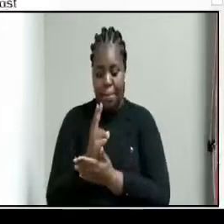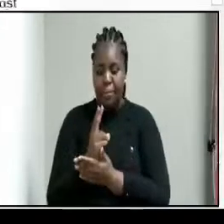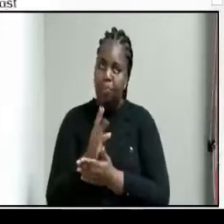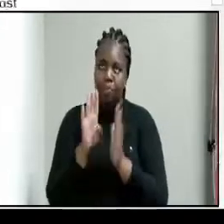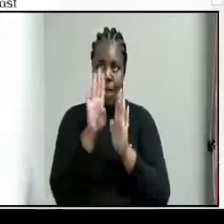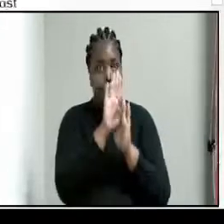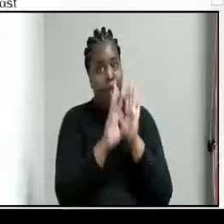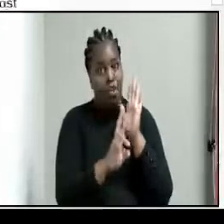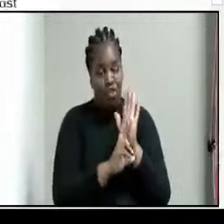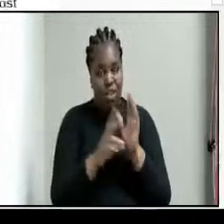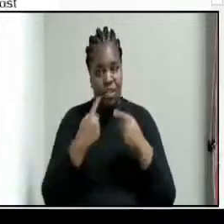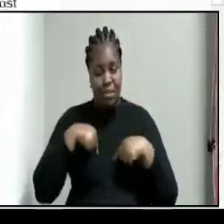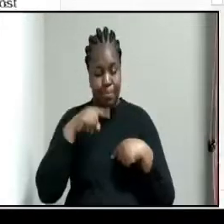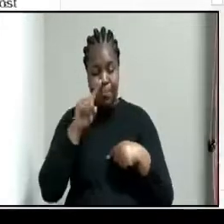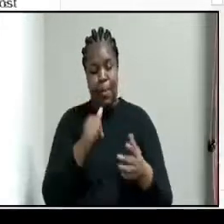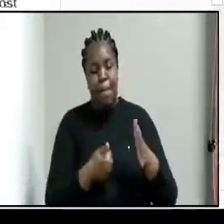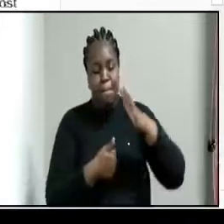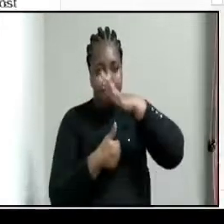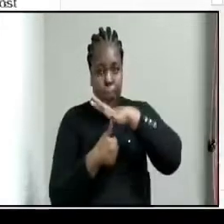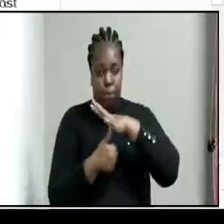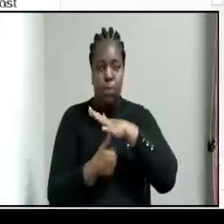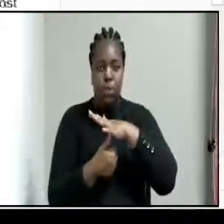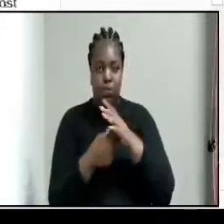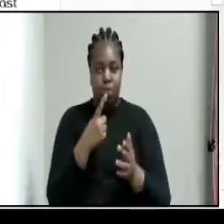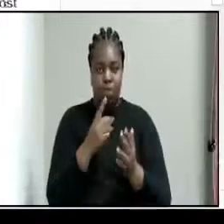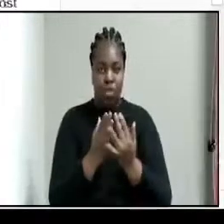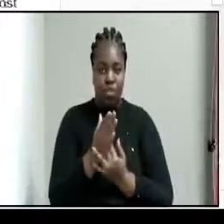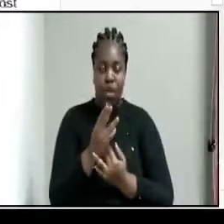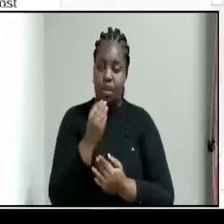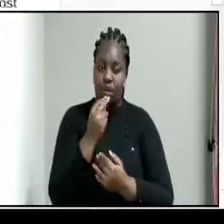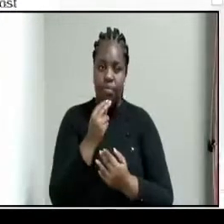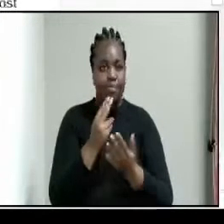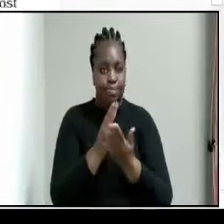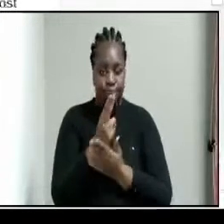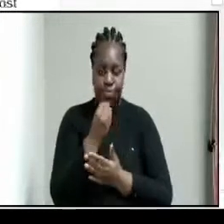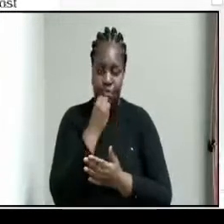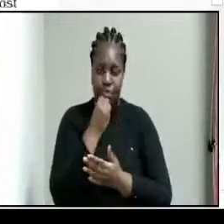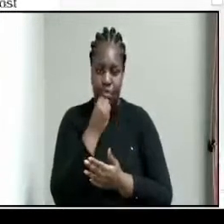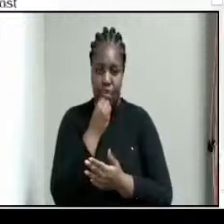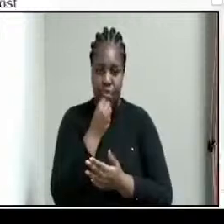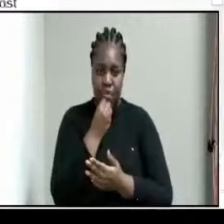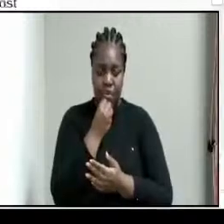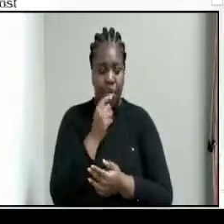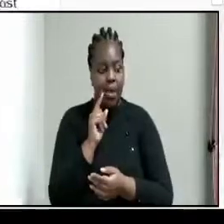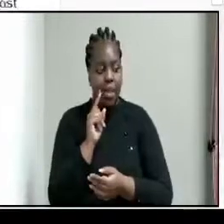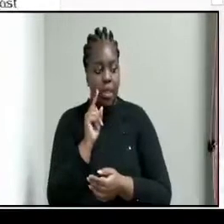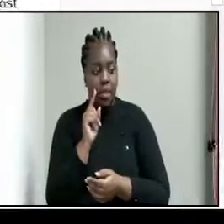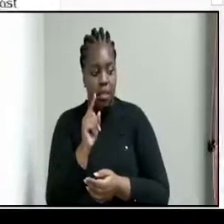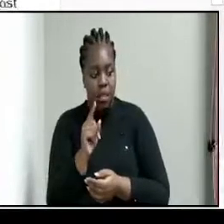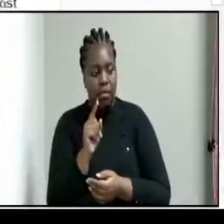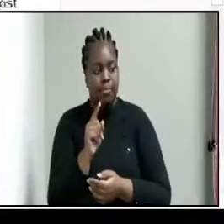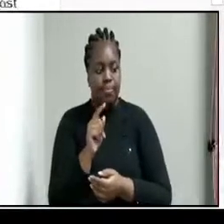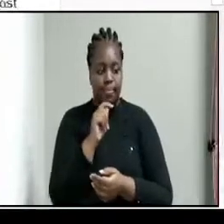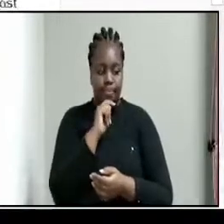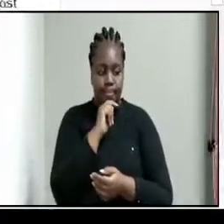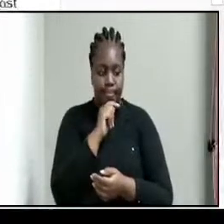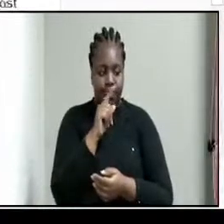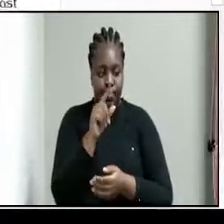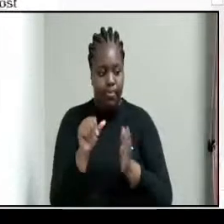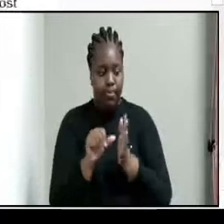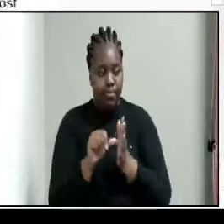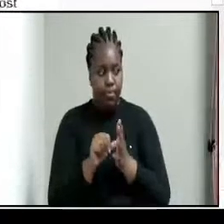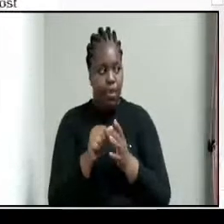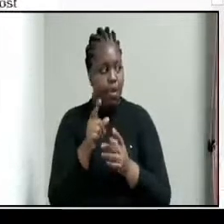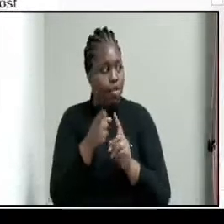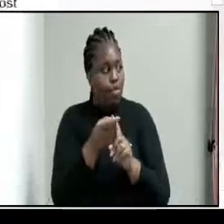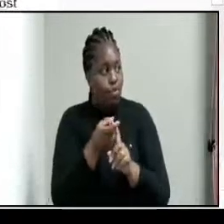is one of the key instruments in protecting the right to food, provides that our Bill of Rights is an eclectic collection of guarantees